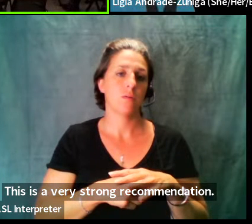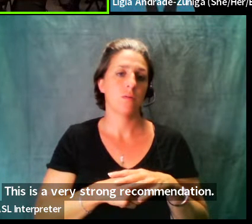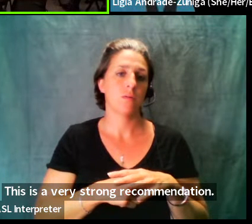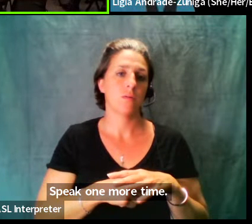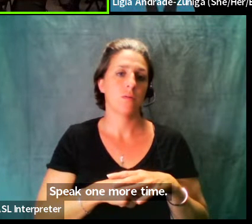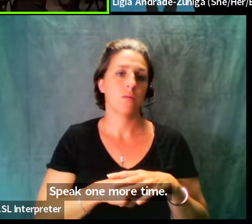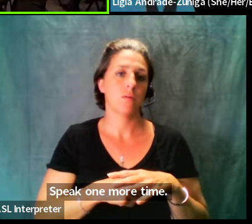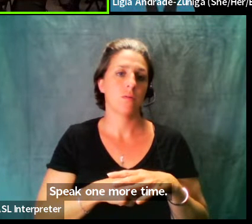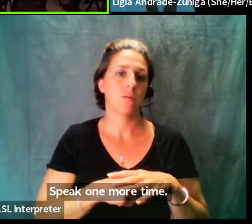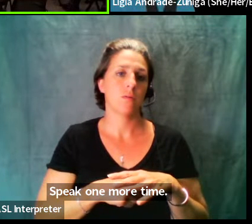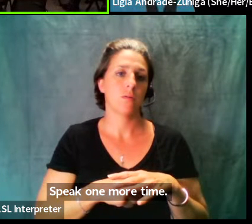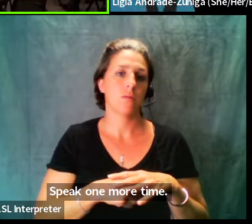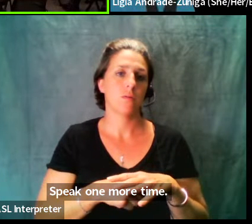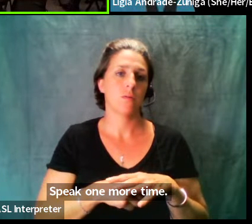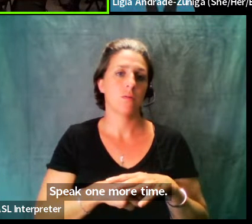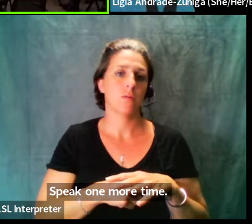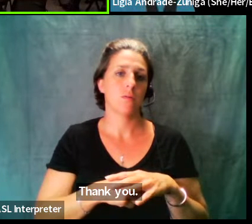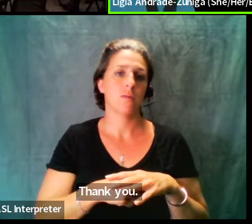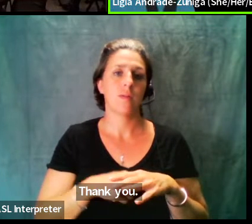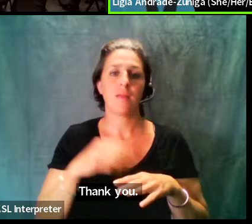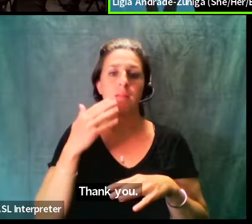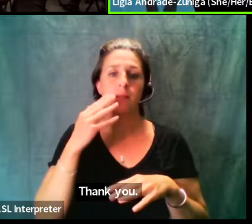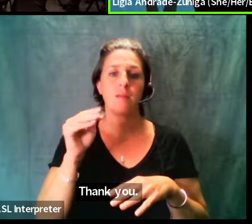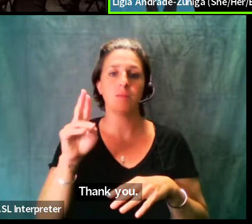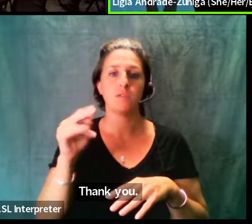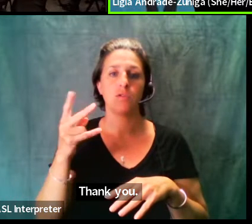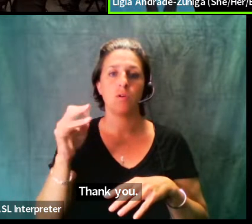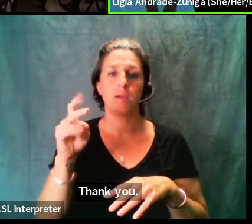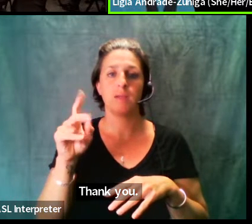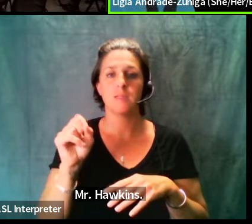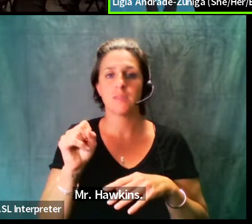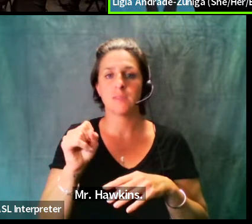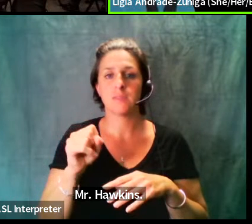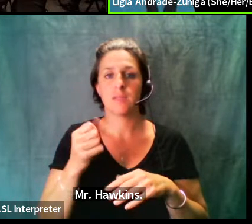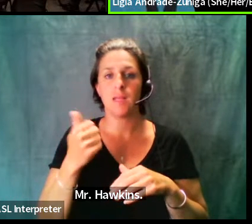you, Mr. Hawkins. Any other questions or comments?